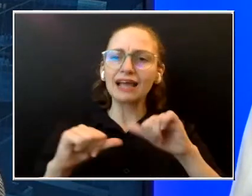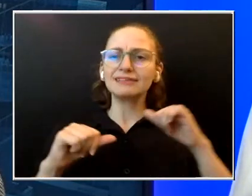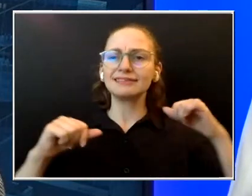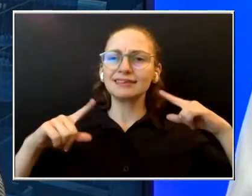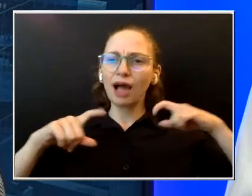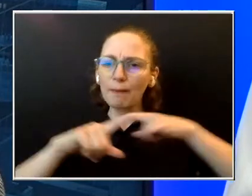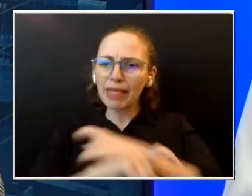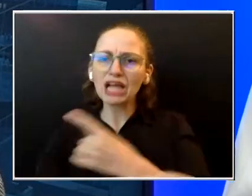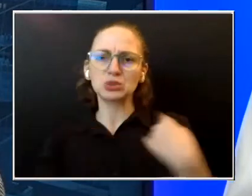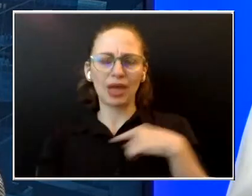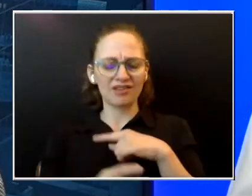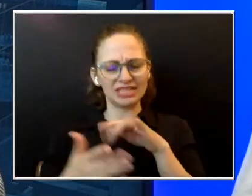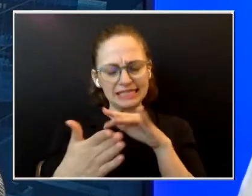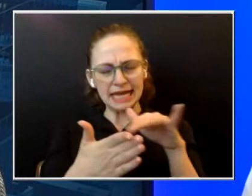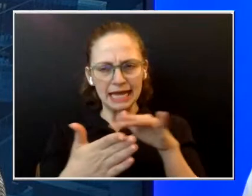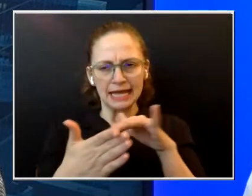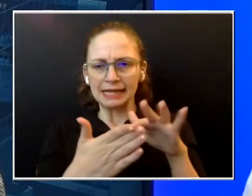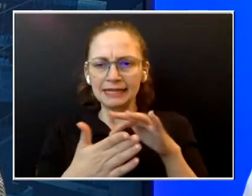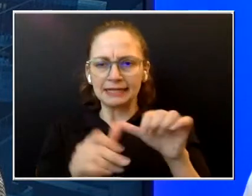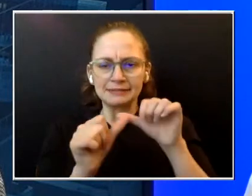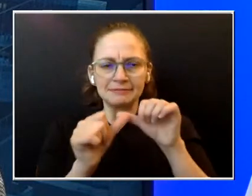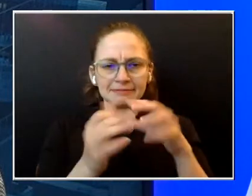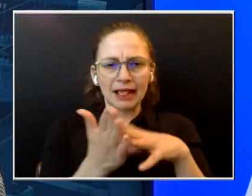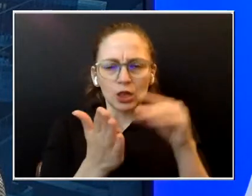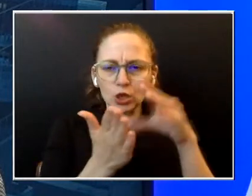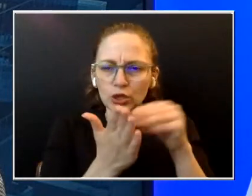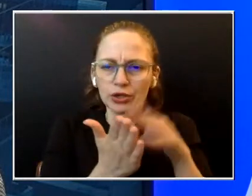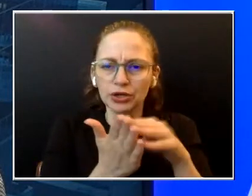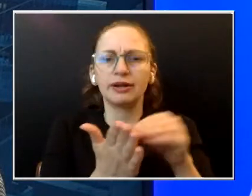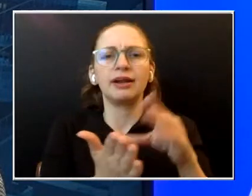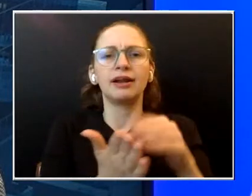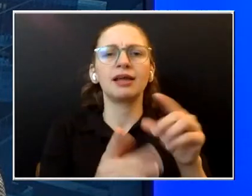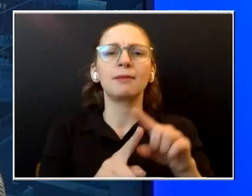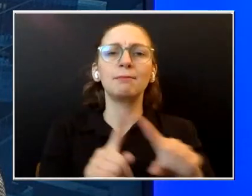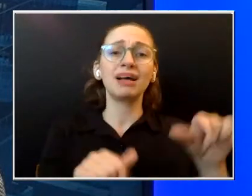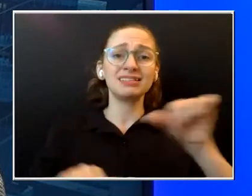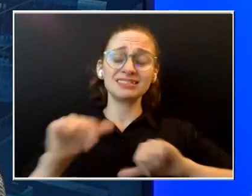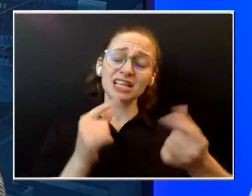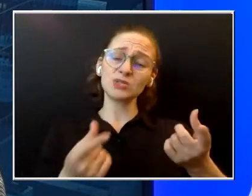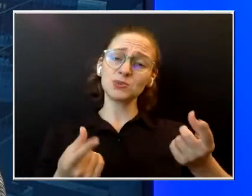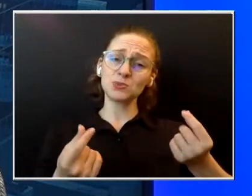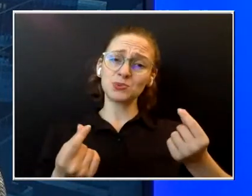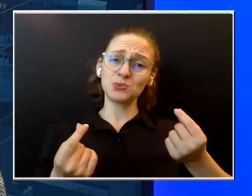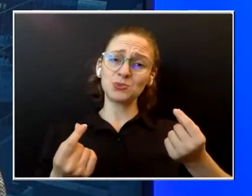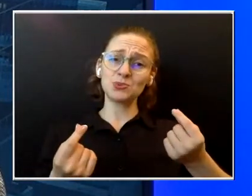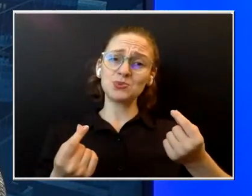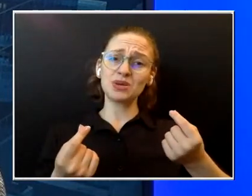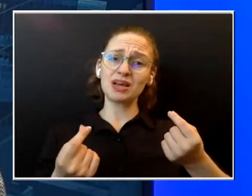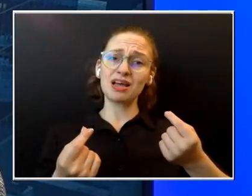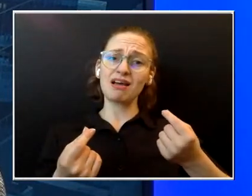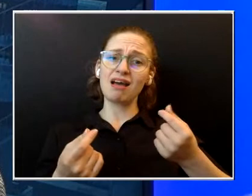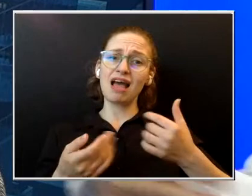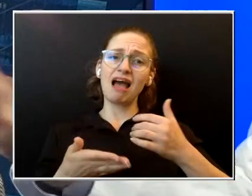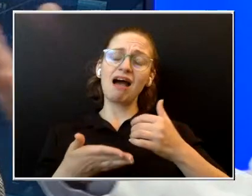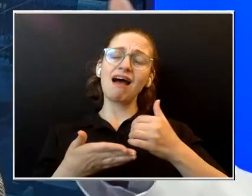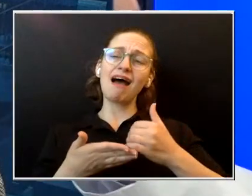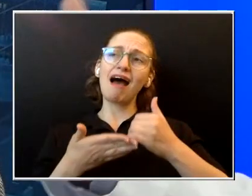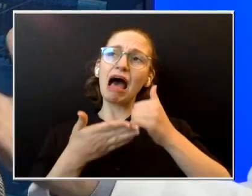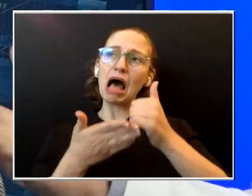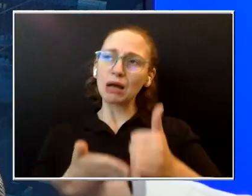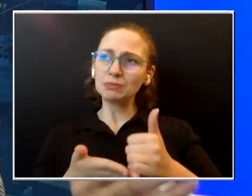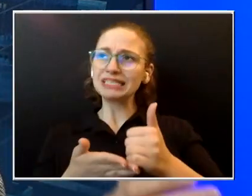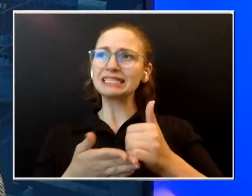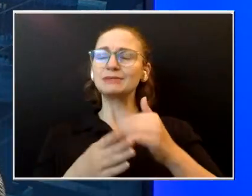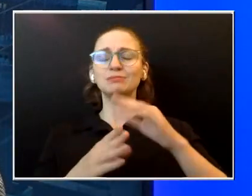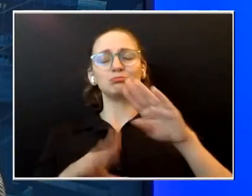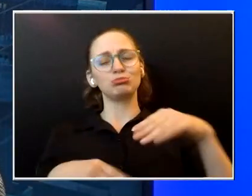learning. But what it does do is it clearly helps you inform your answer. And you listen to these great